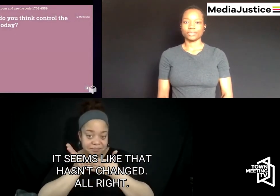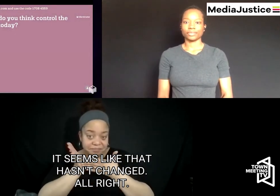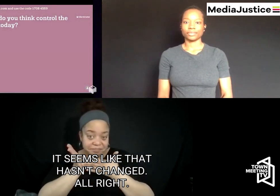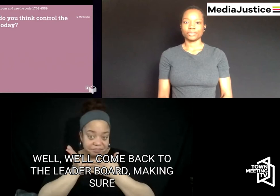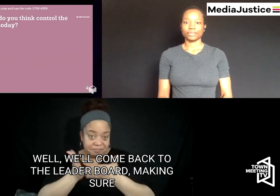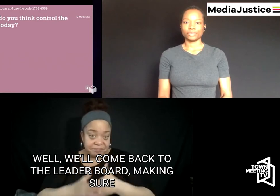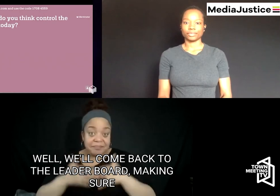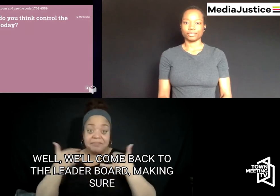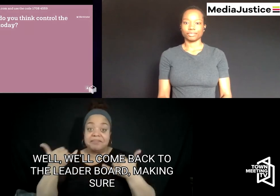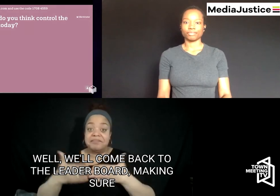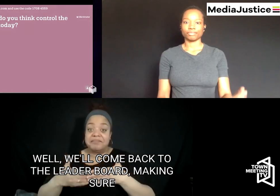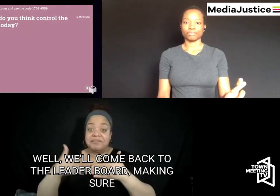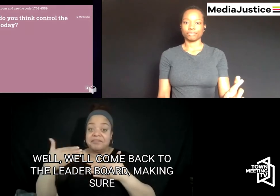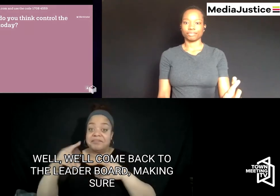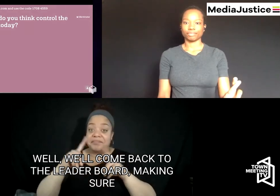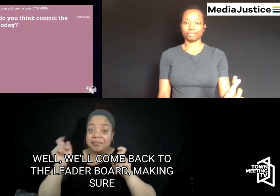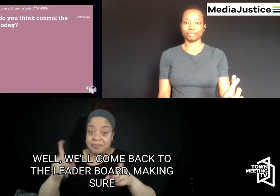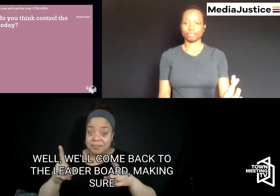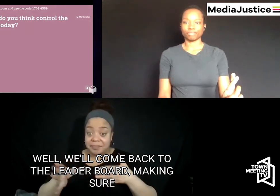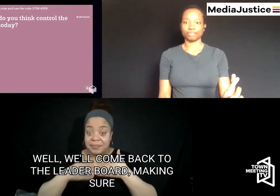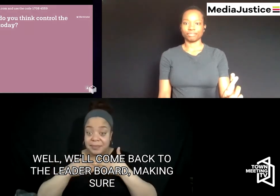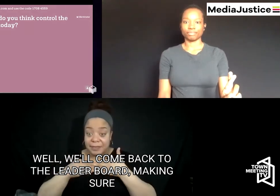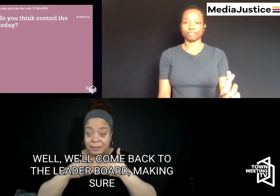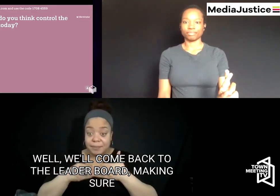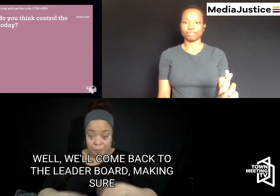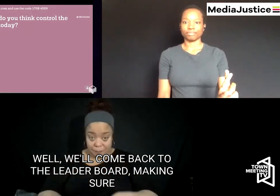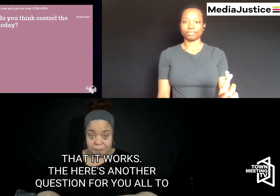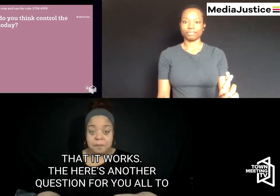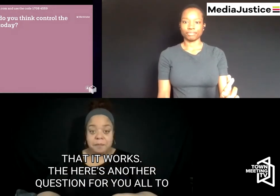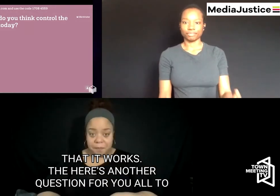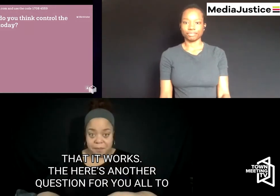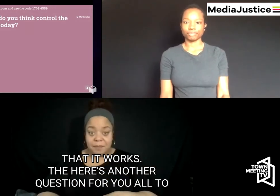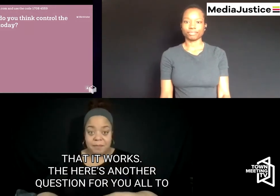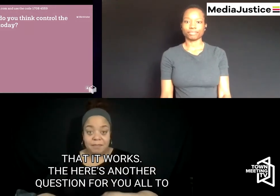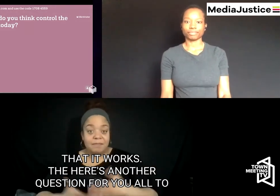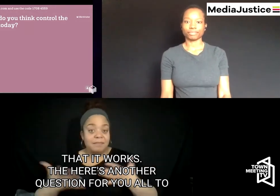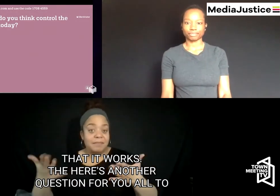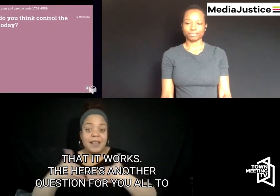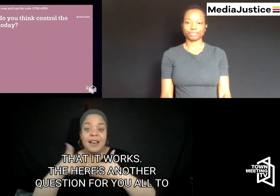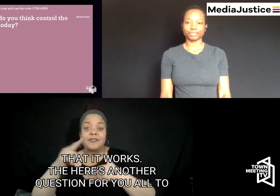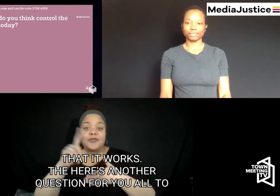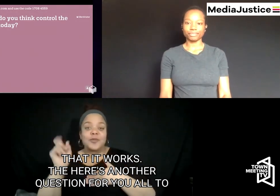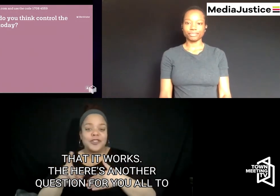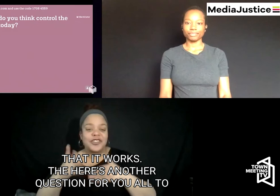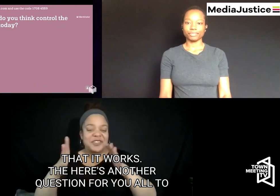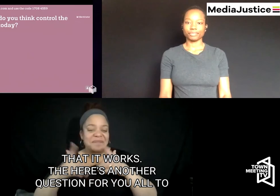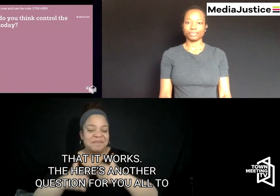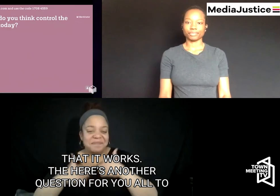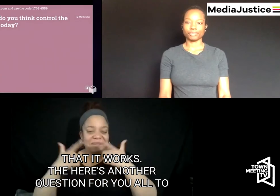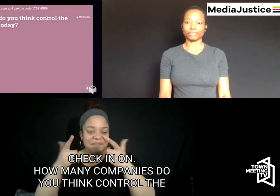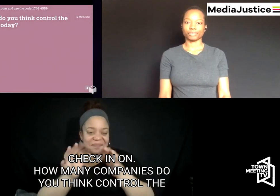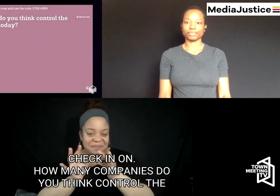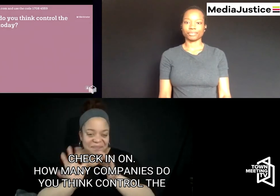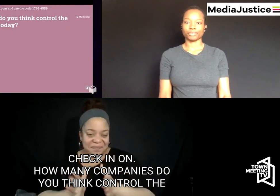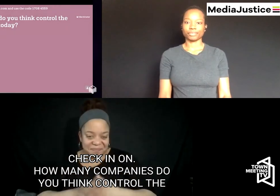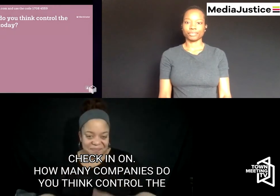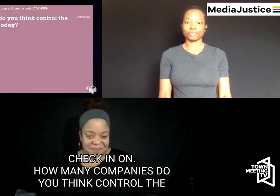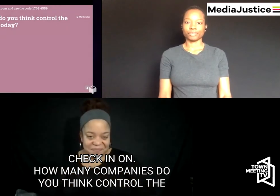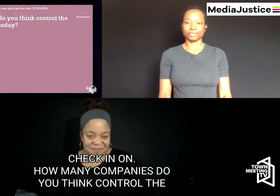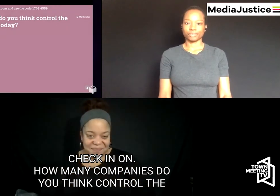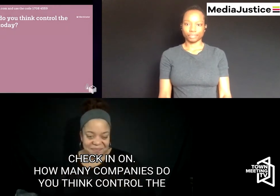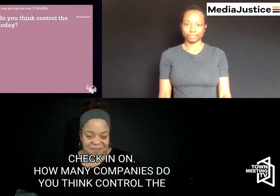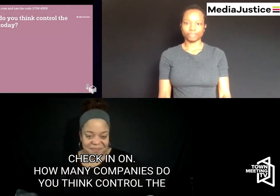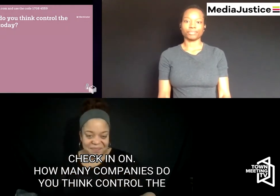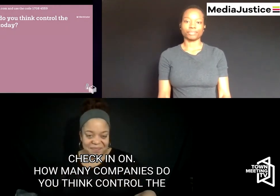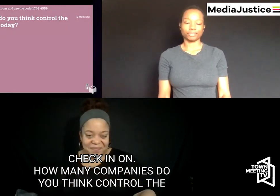Here's another question for you all to check in on. How many companies do you think control the vast majority of media today? This question will not count for